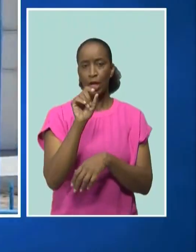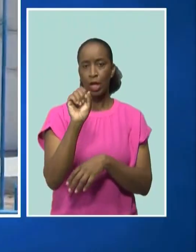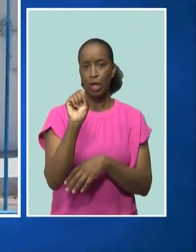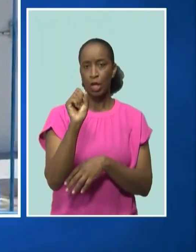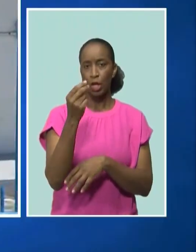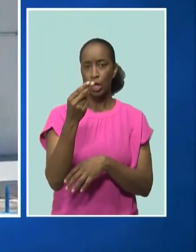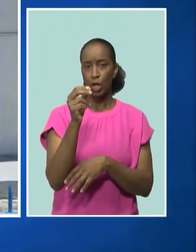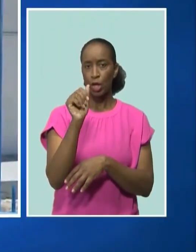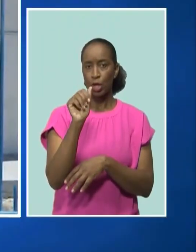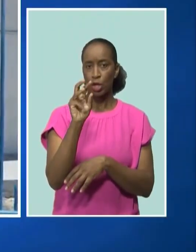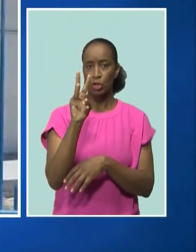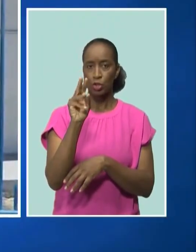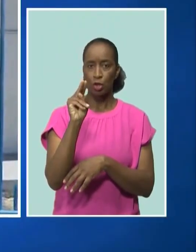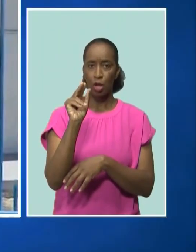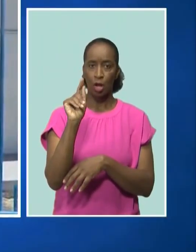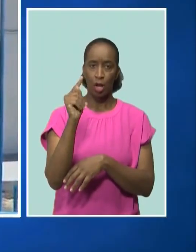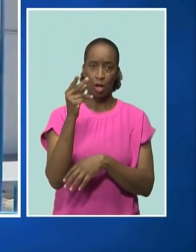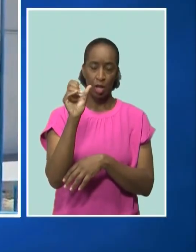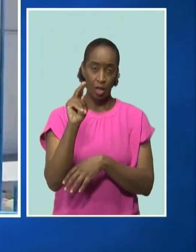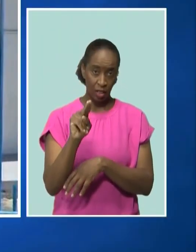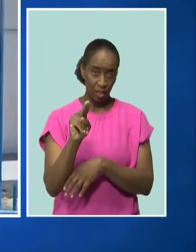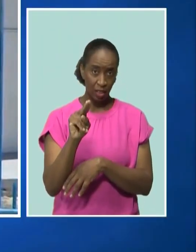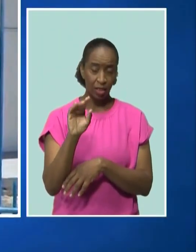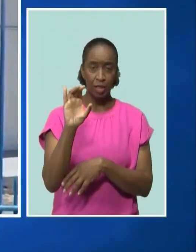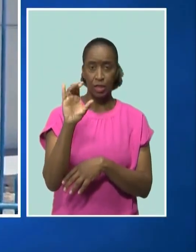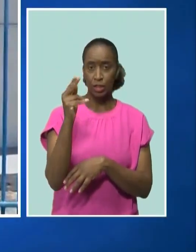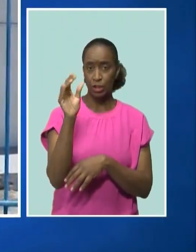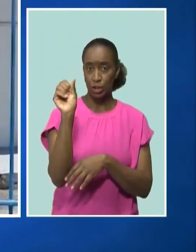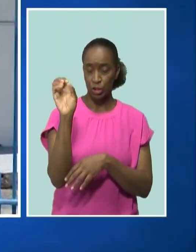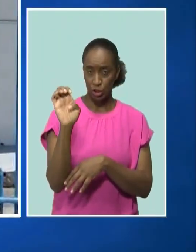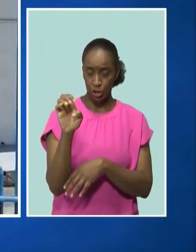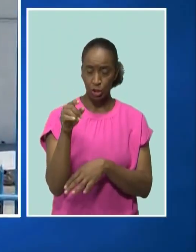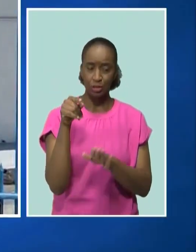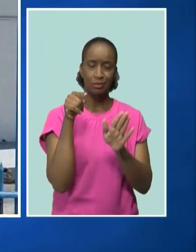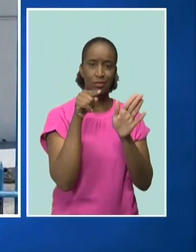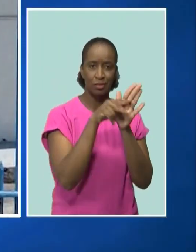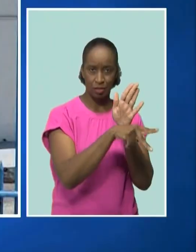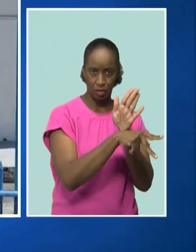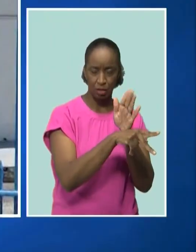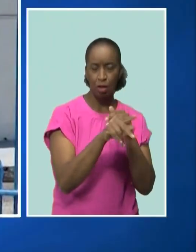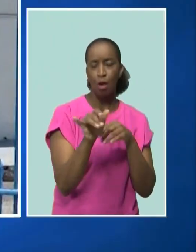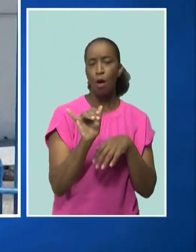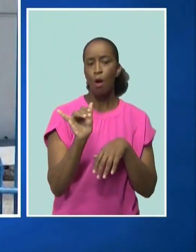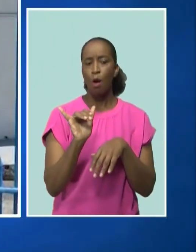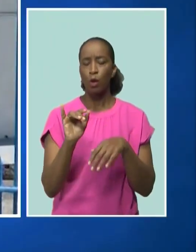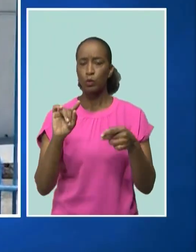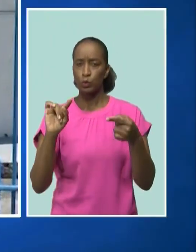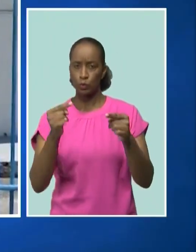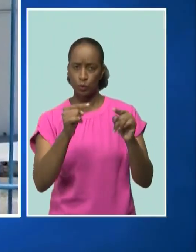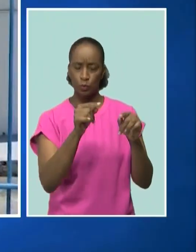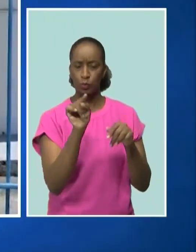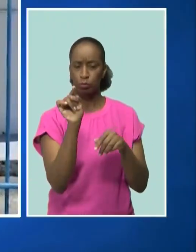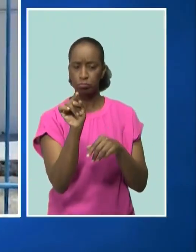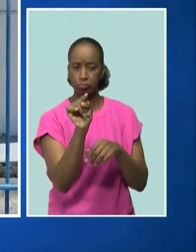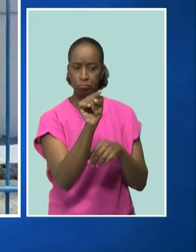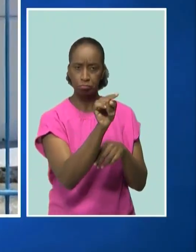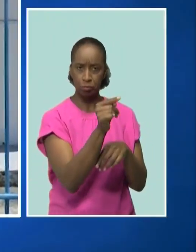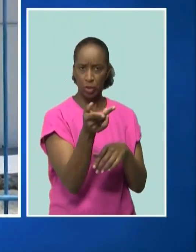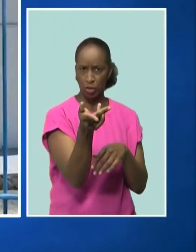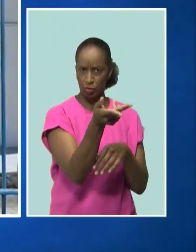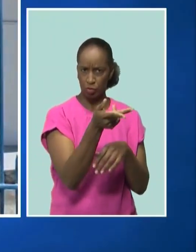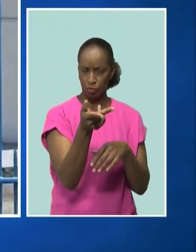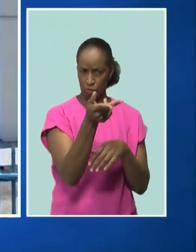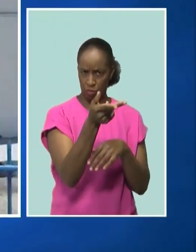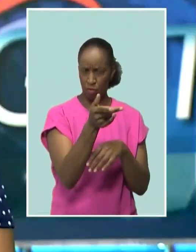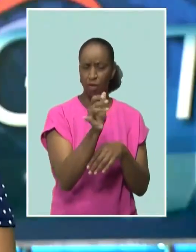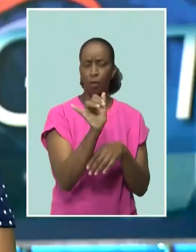March 28th, as well as endangering the lives of Jaquil Callender, Jamari Bourne and Joel Bourne while at Silver Hill